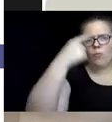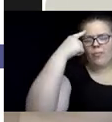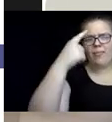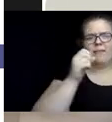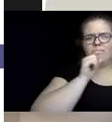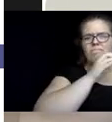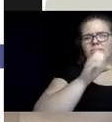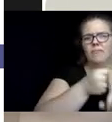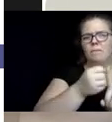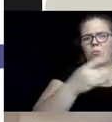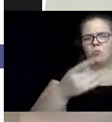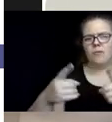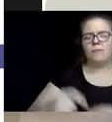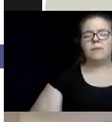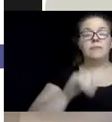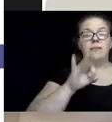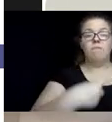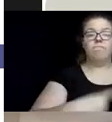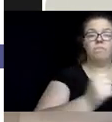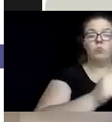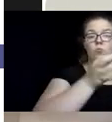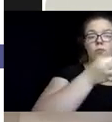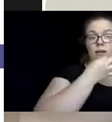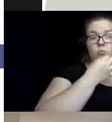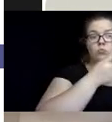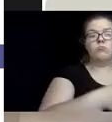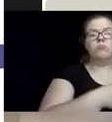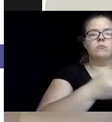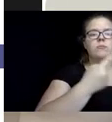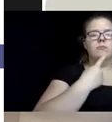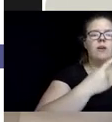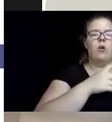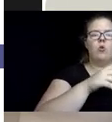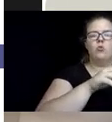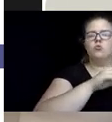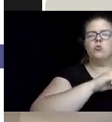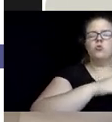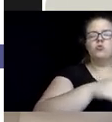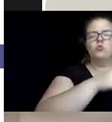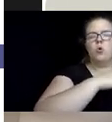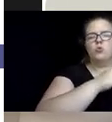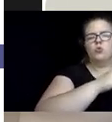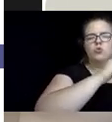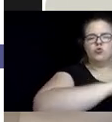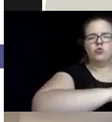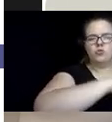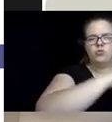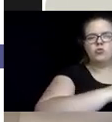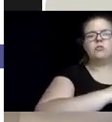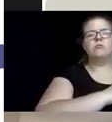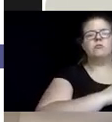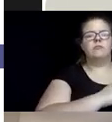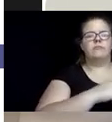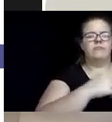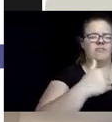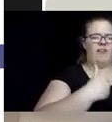happens? If you talk to experts, they key in on social structures that put people in the position to commit abuse, and